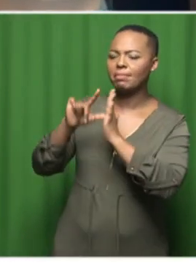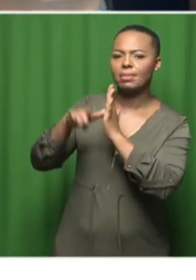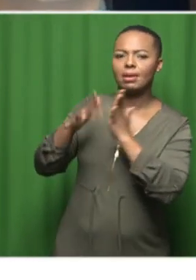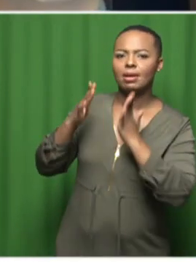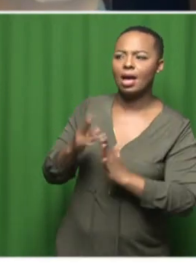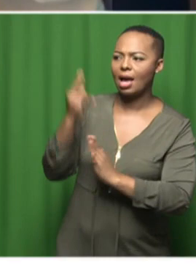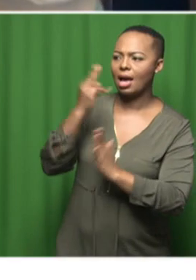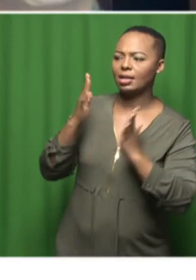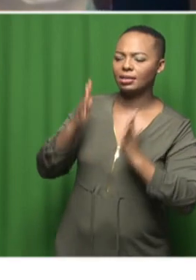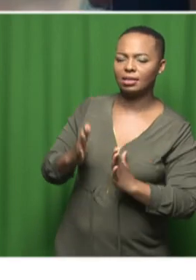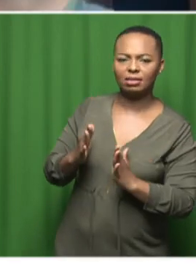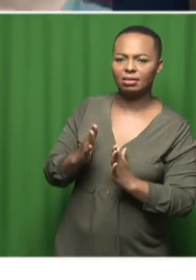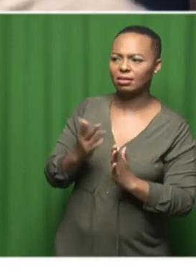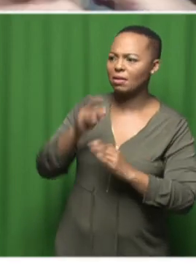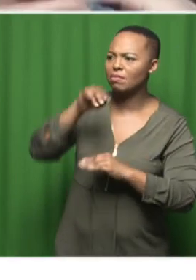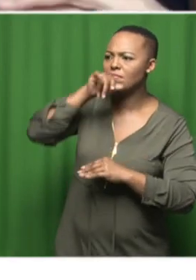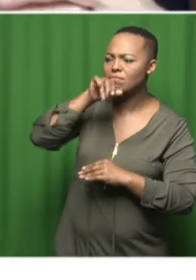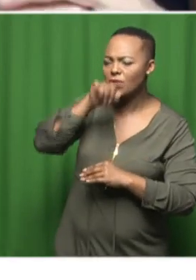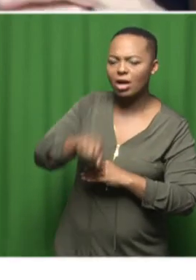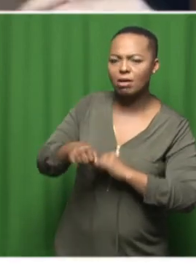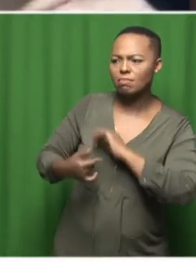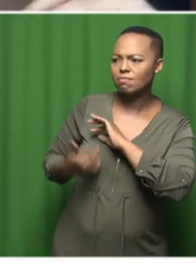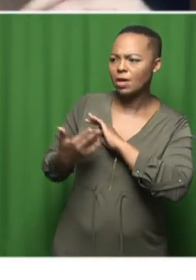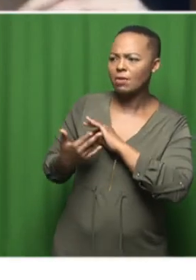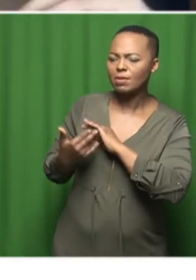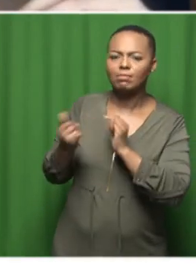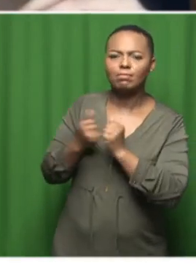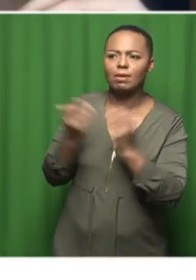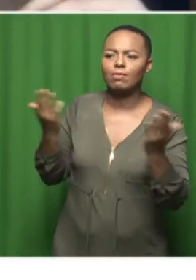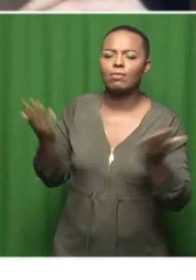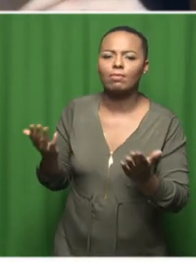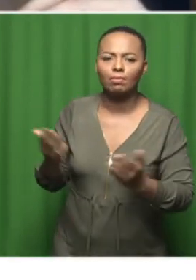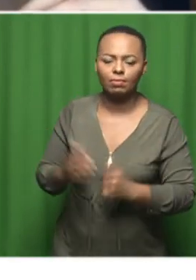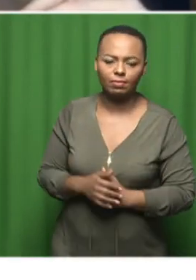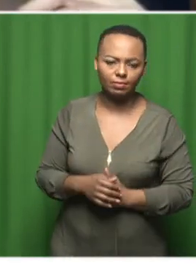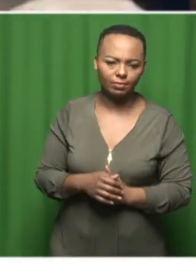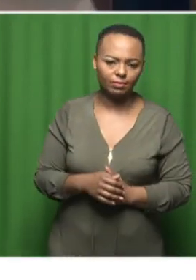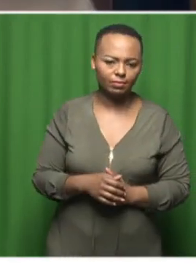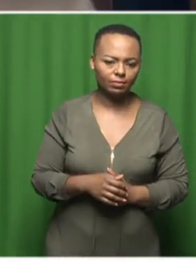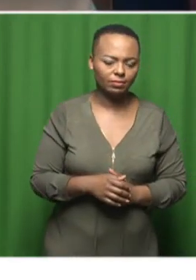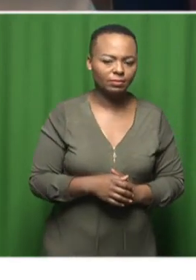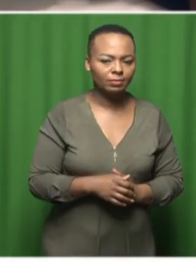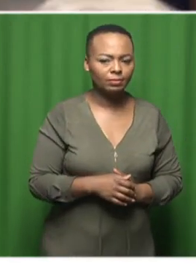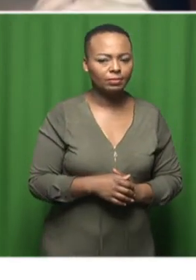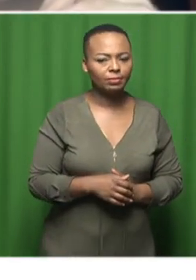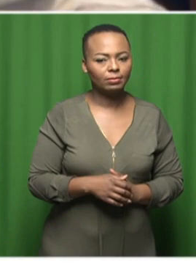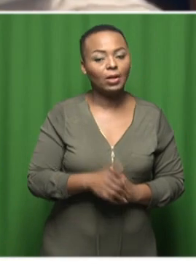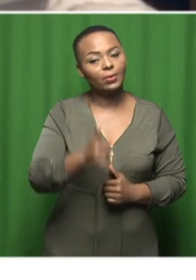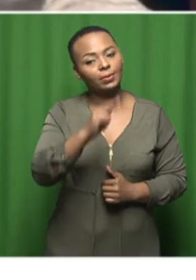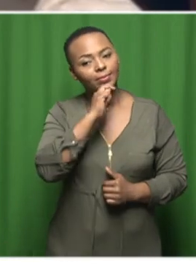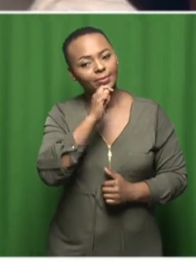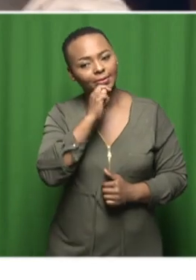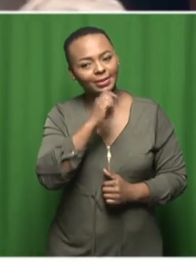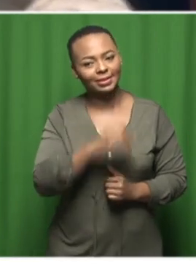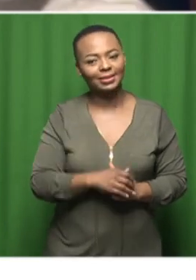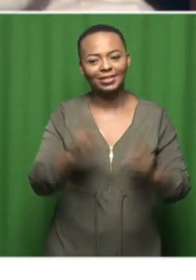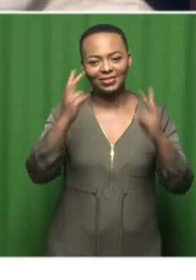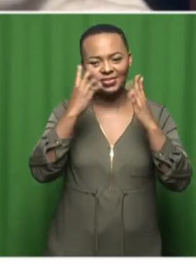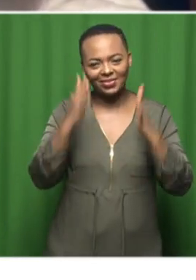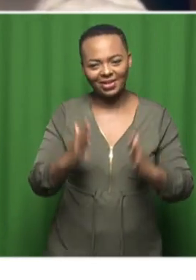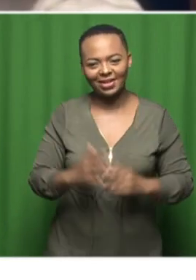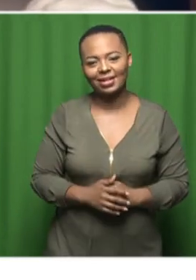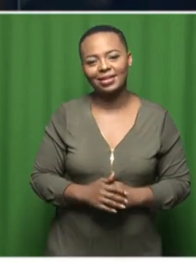this love from art and designing stem from? I think, good morning, viewers,